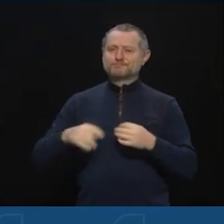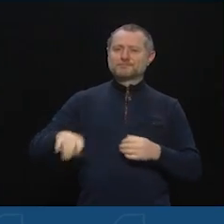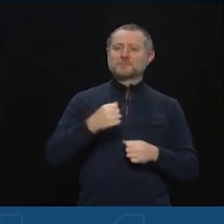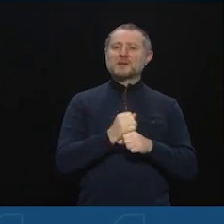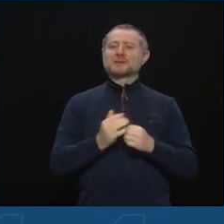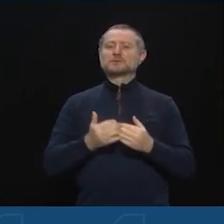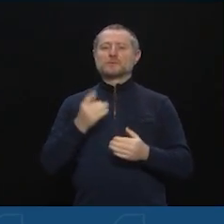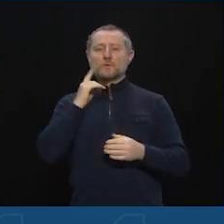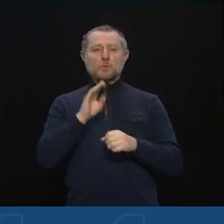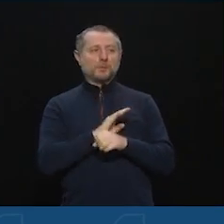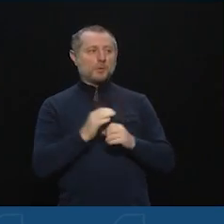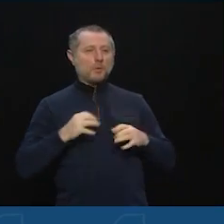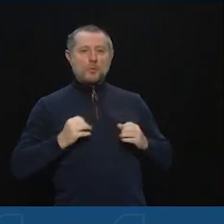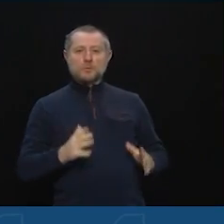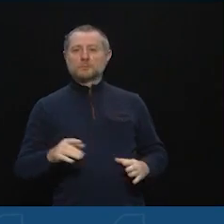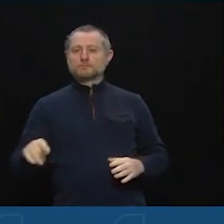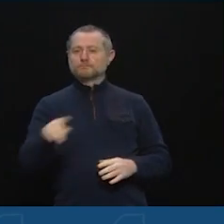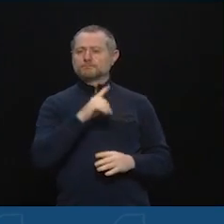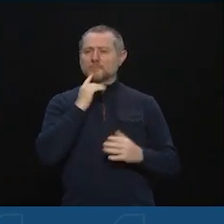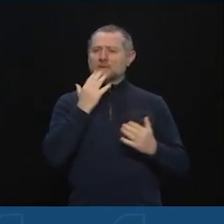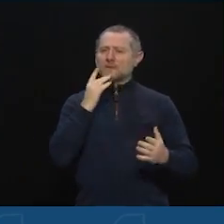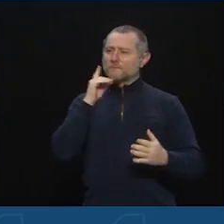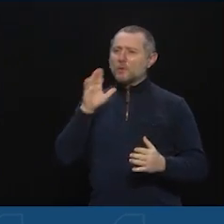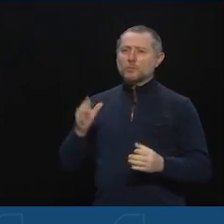thank you for bringing your legal talents to this as well.